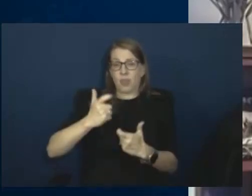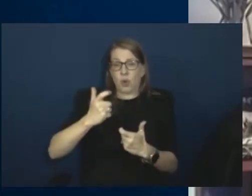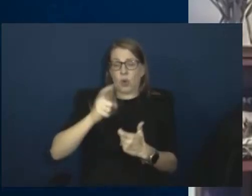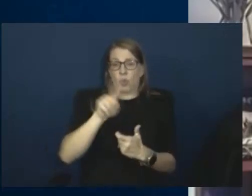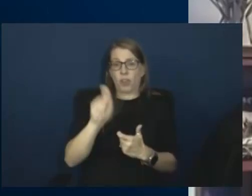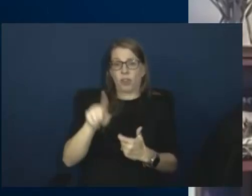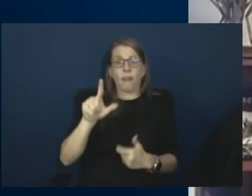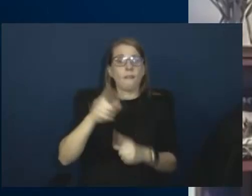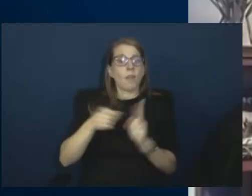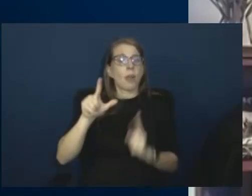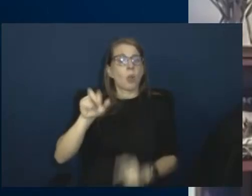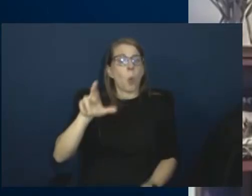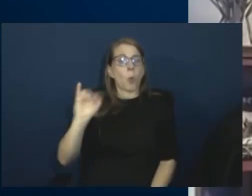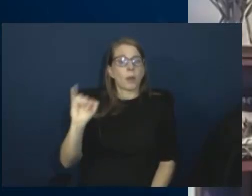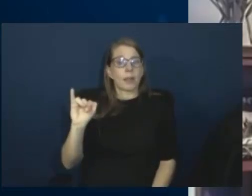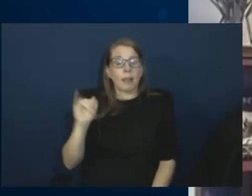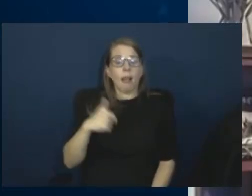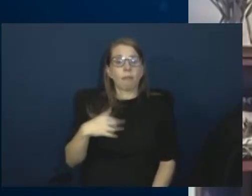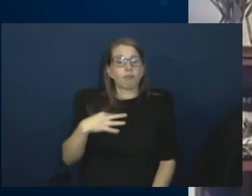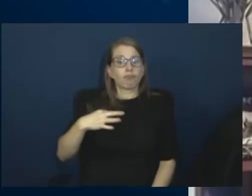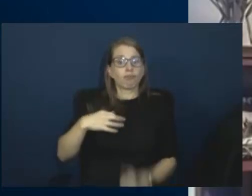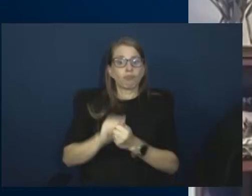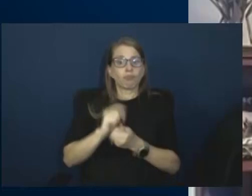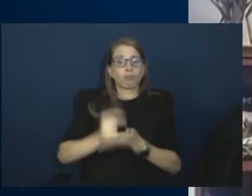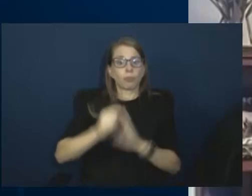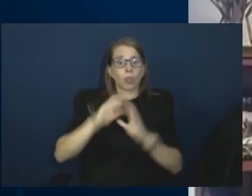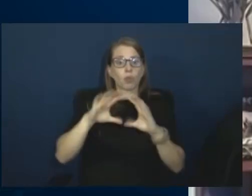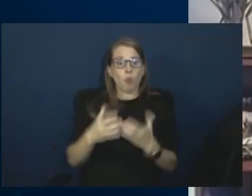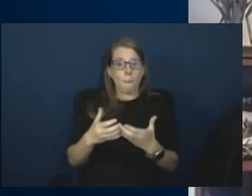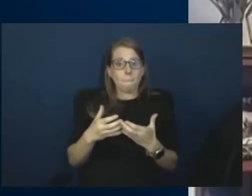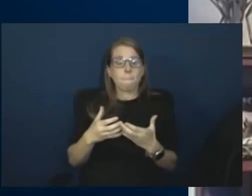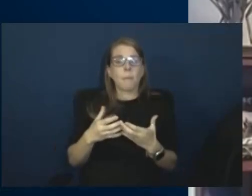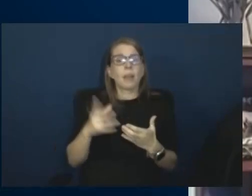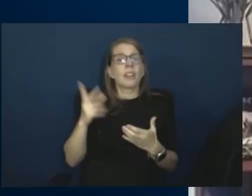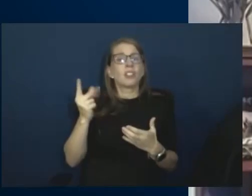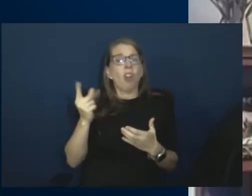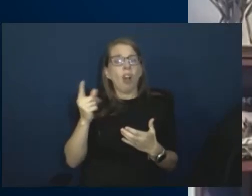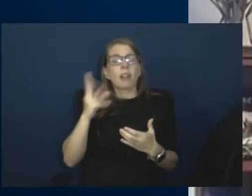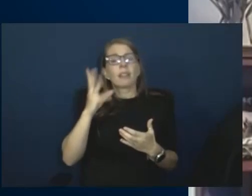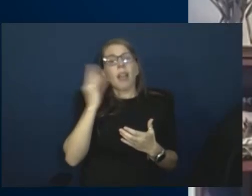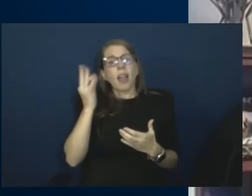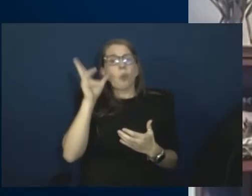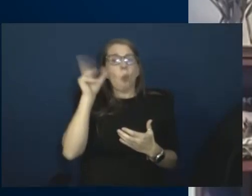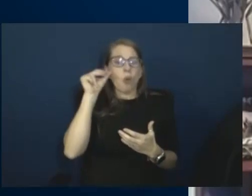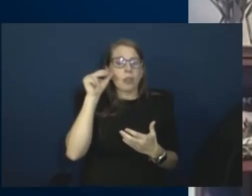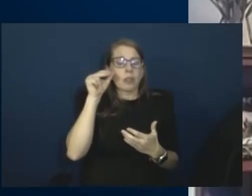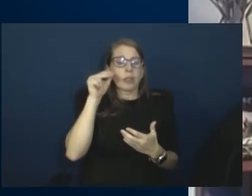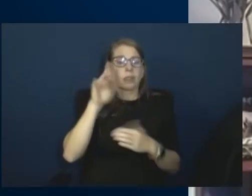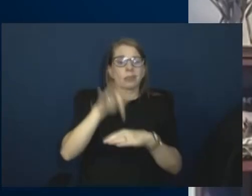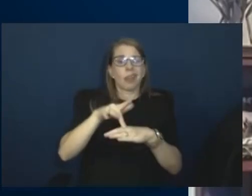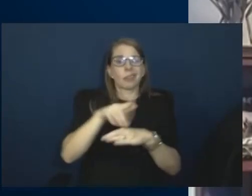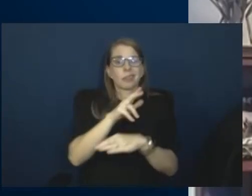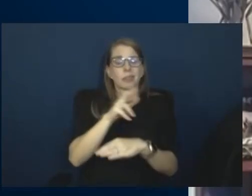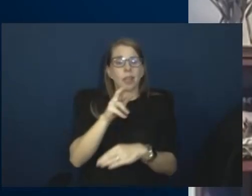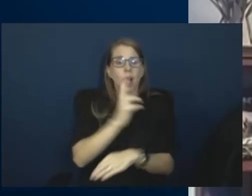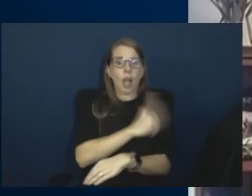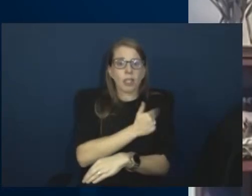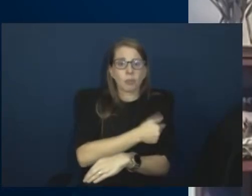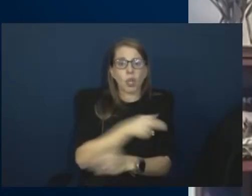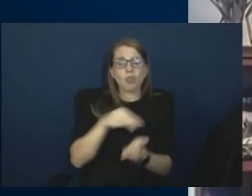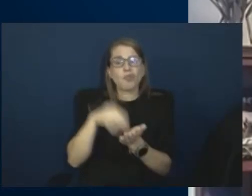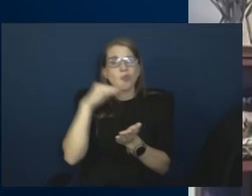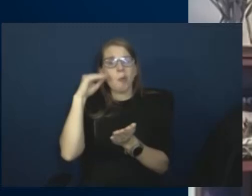She says, I volunteer with a therapy group that has dogs and cats and horses that go to hospitals and nursing homes for pet